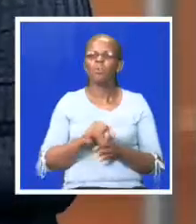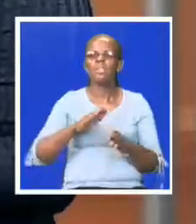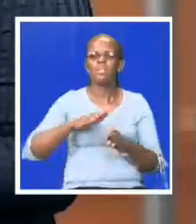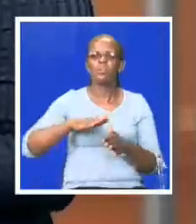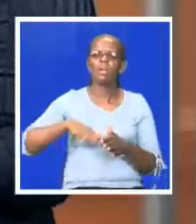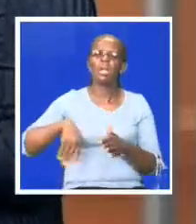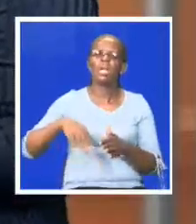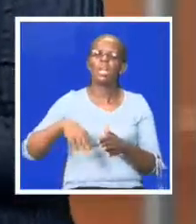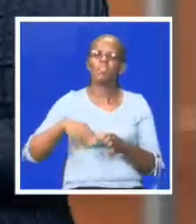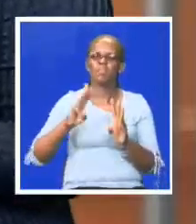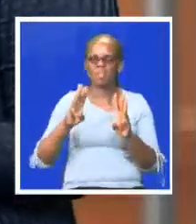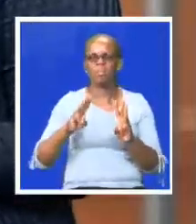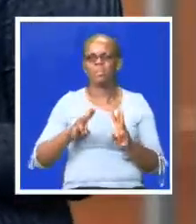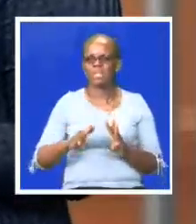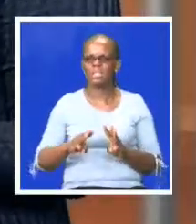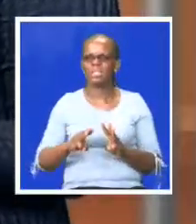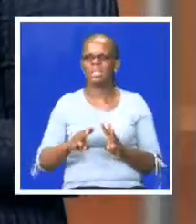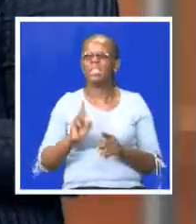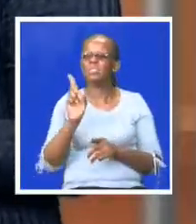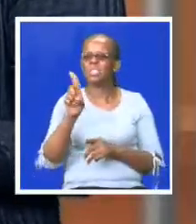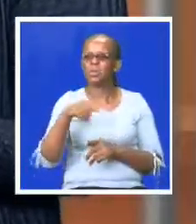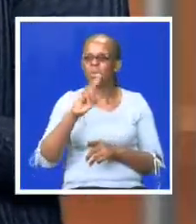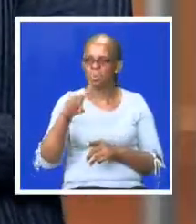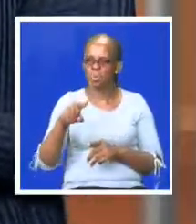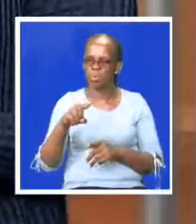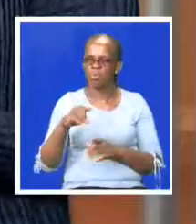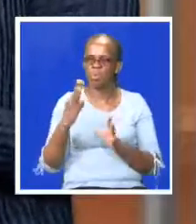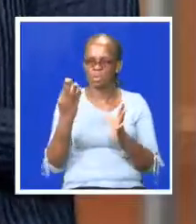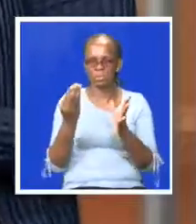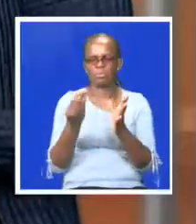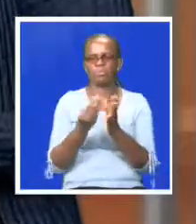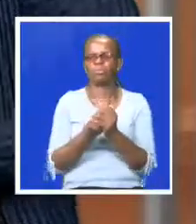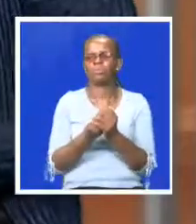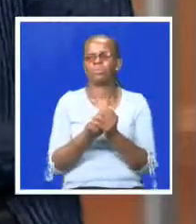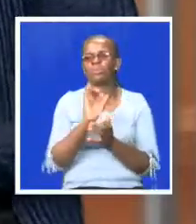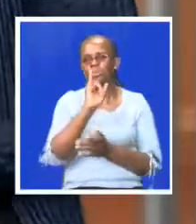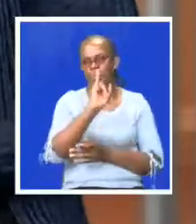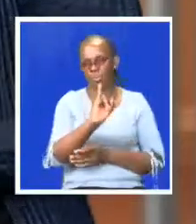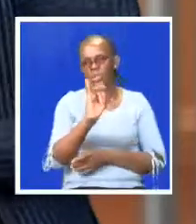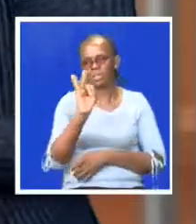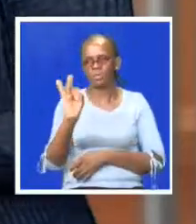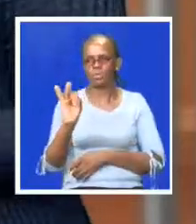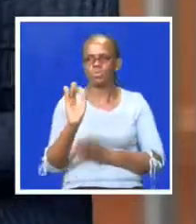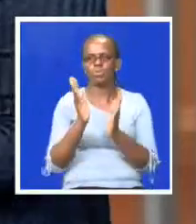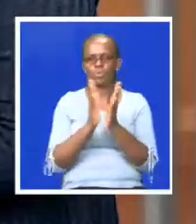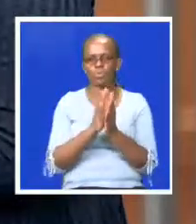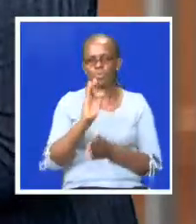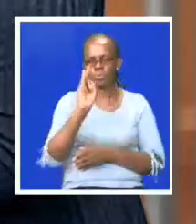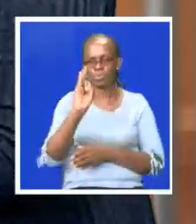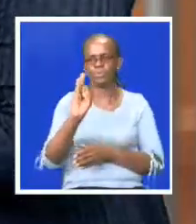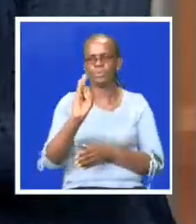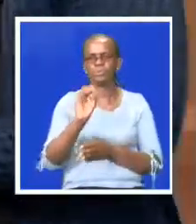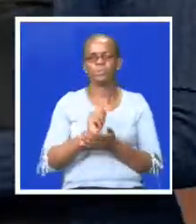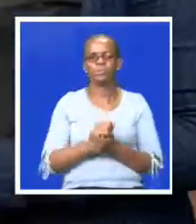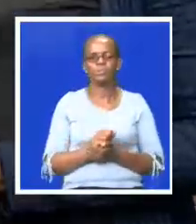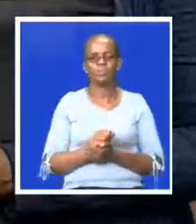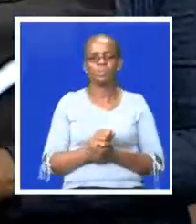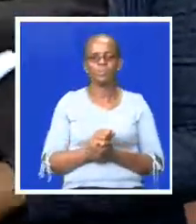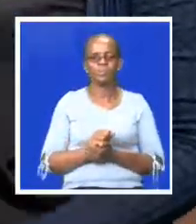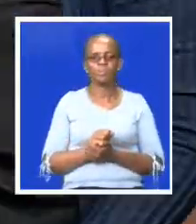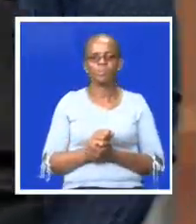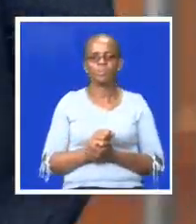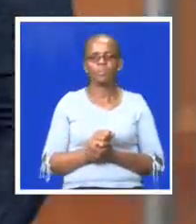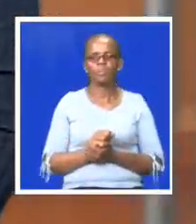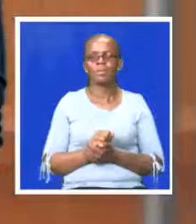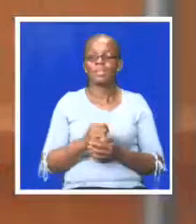going to be 1 and 2. But when they're like this, it's number 12. The number of the week is number 12. Now let us